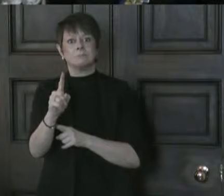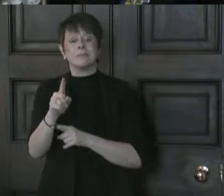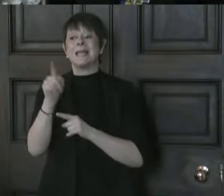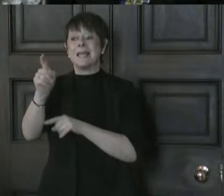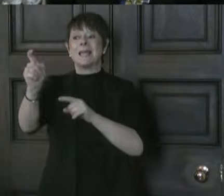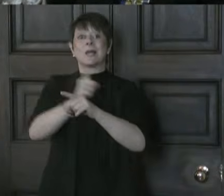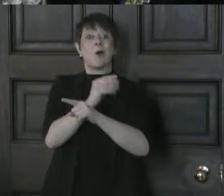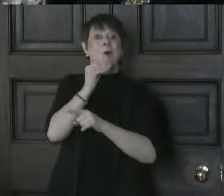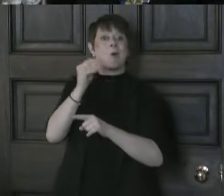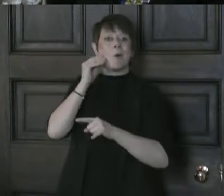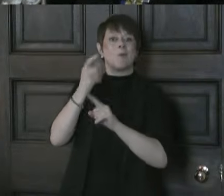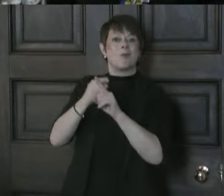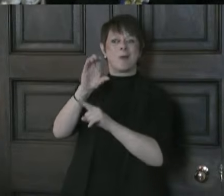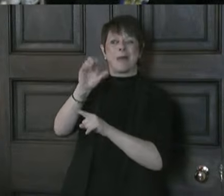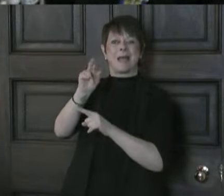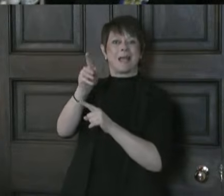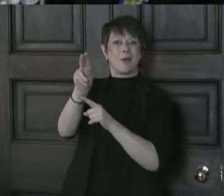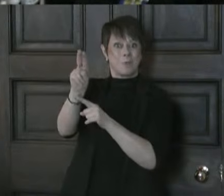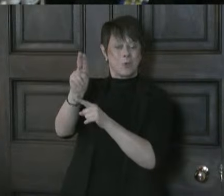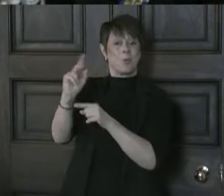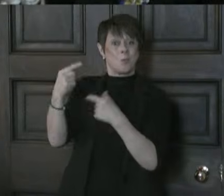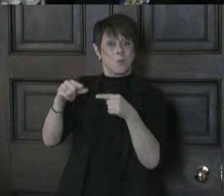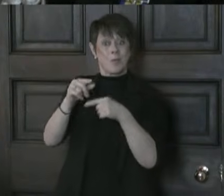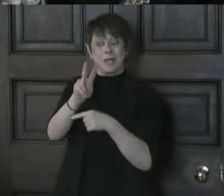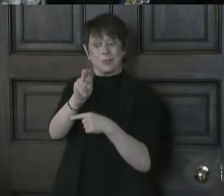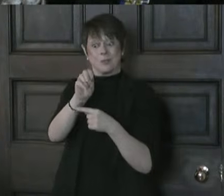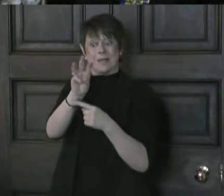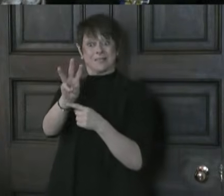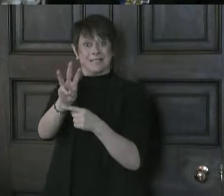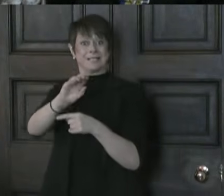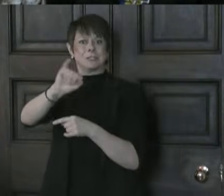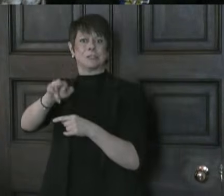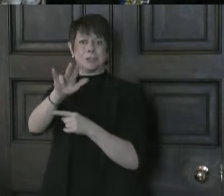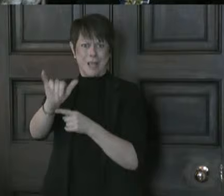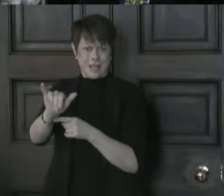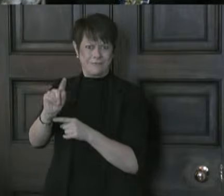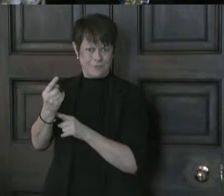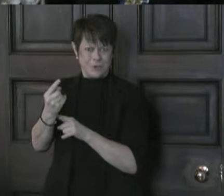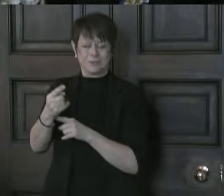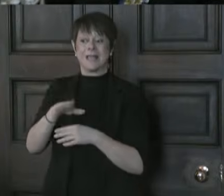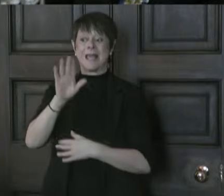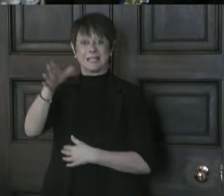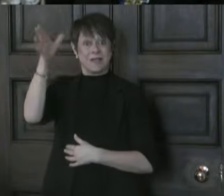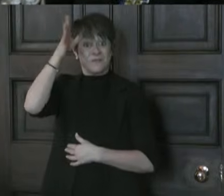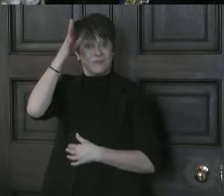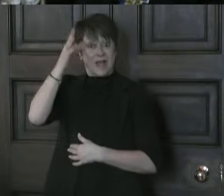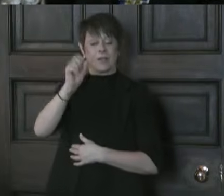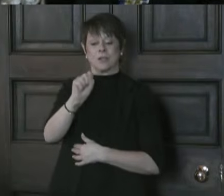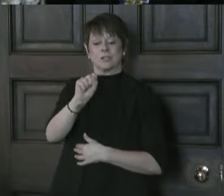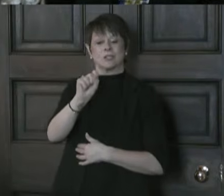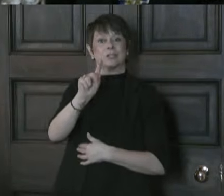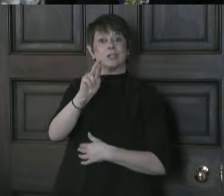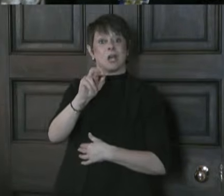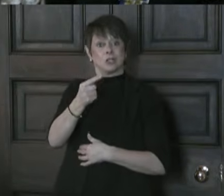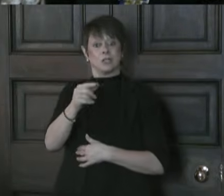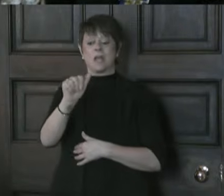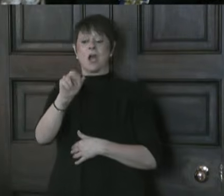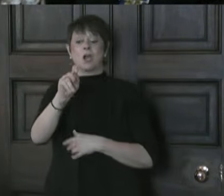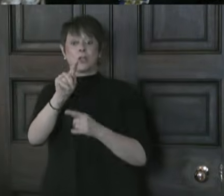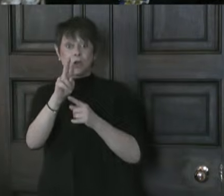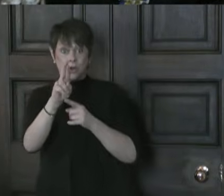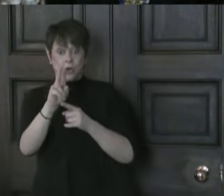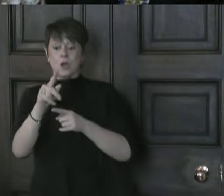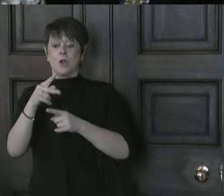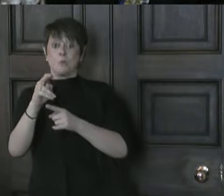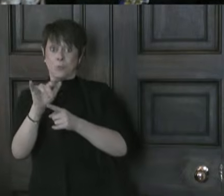the eve of July 1st, 2006, his father, Sergeant Arthur Pretty, the Royal Canadian